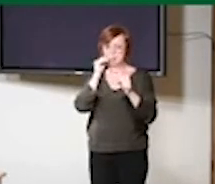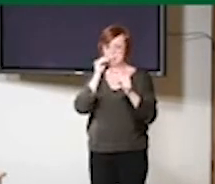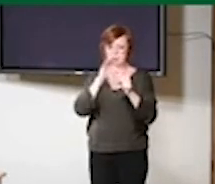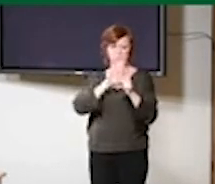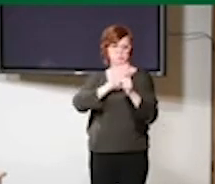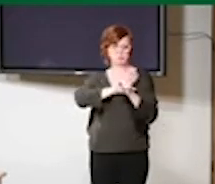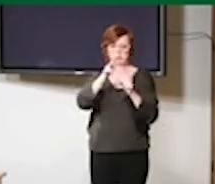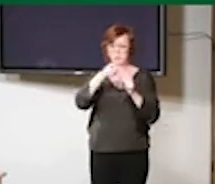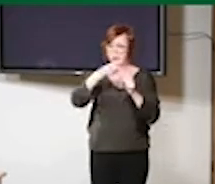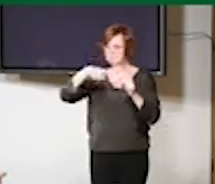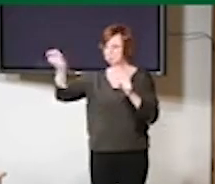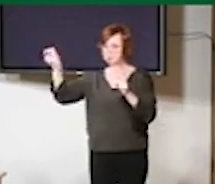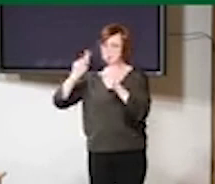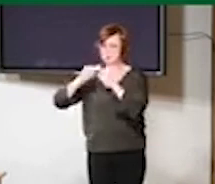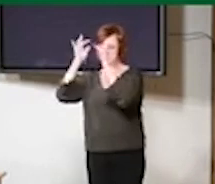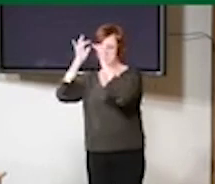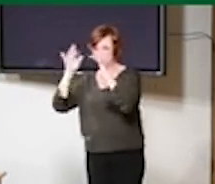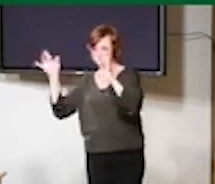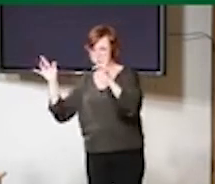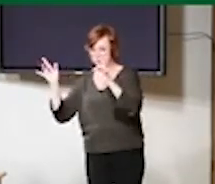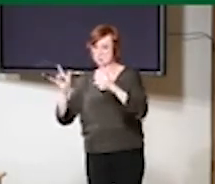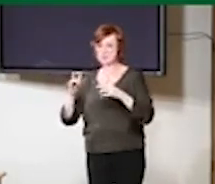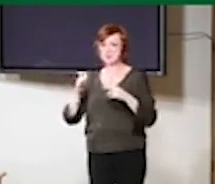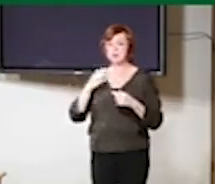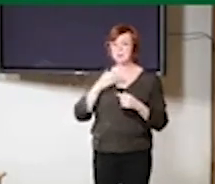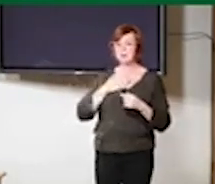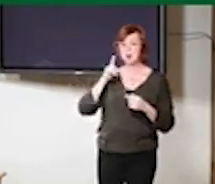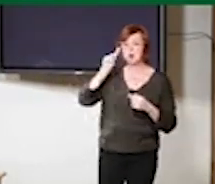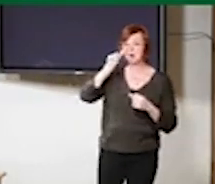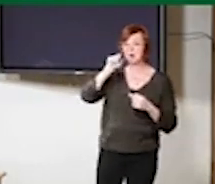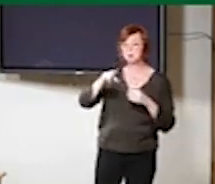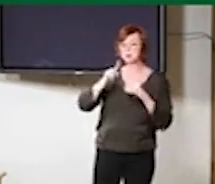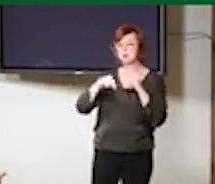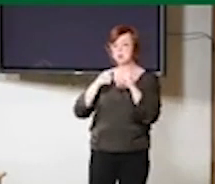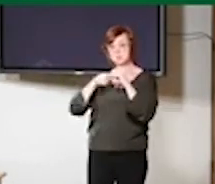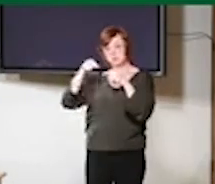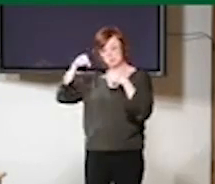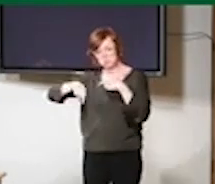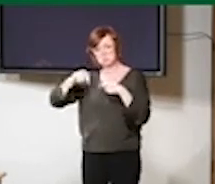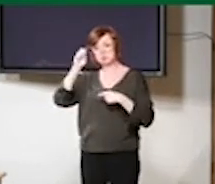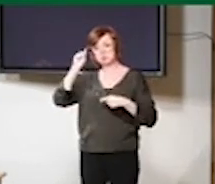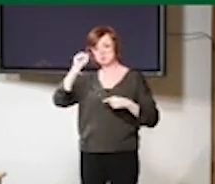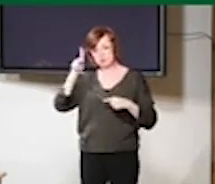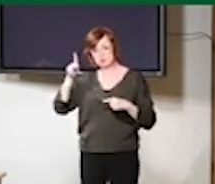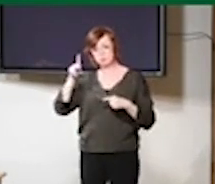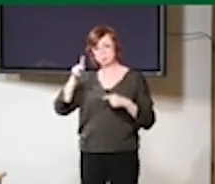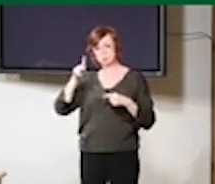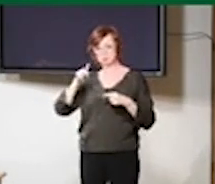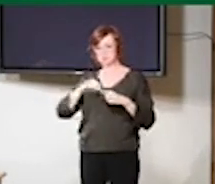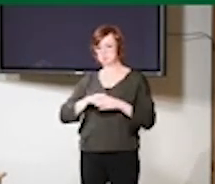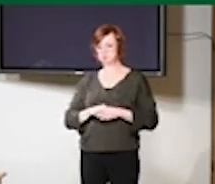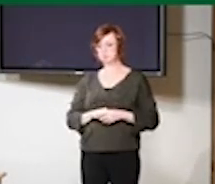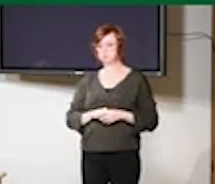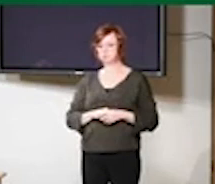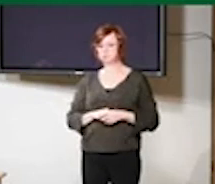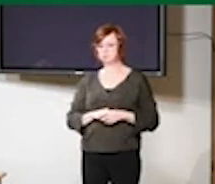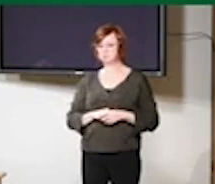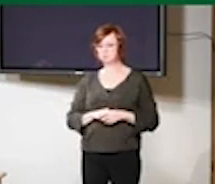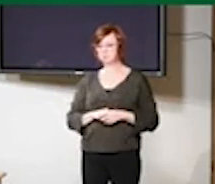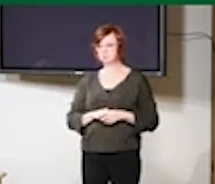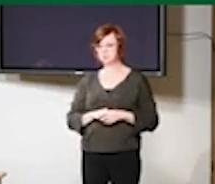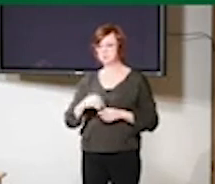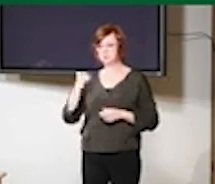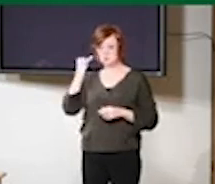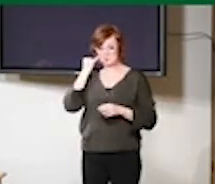directives has Provincial Health Department put in place for residents of care homes to be treated